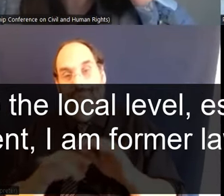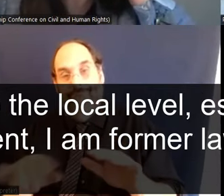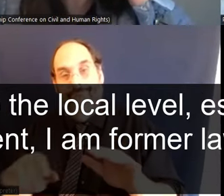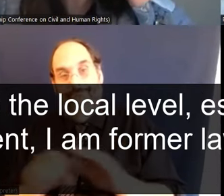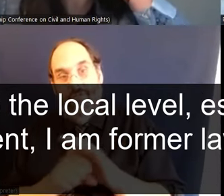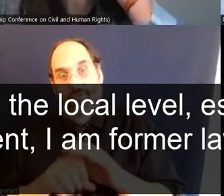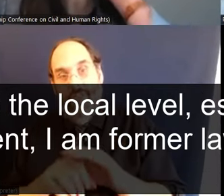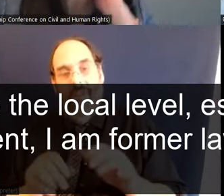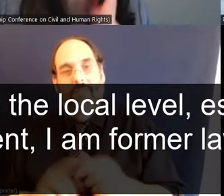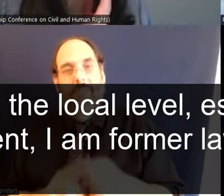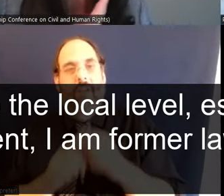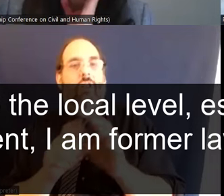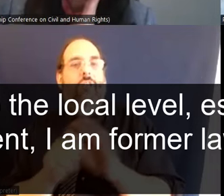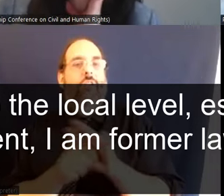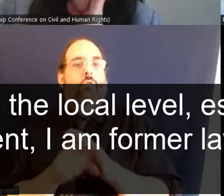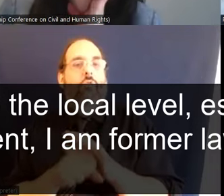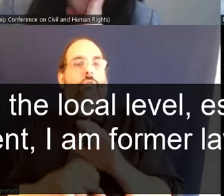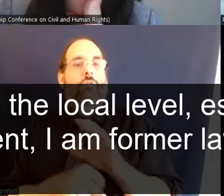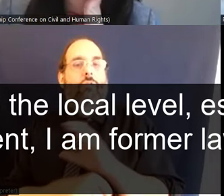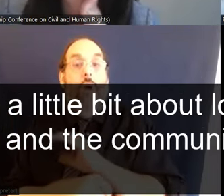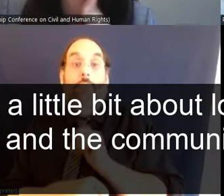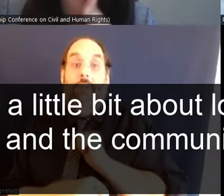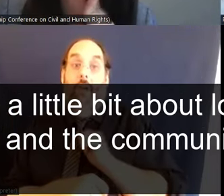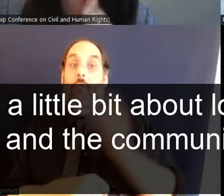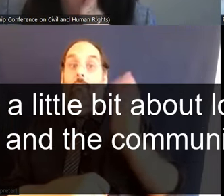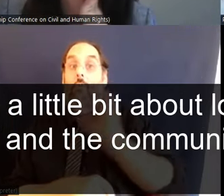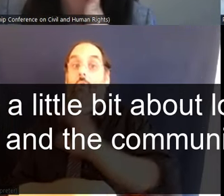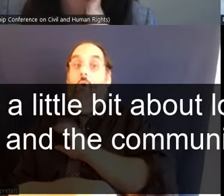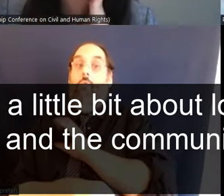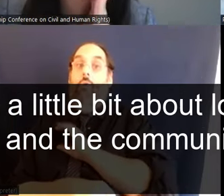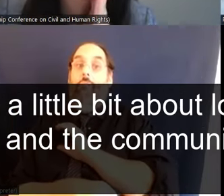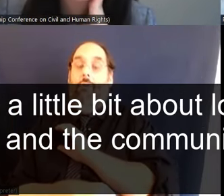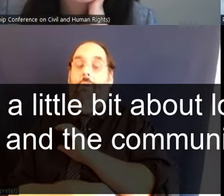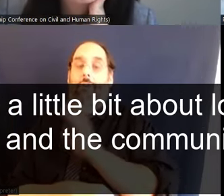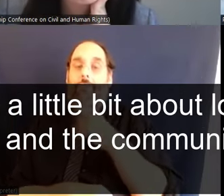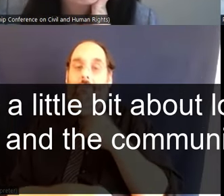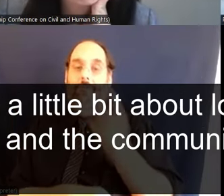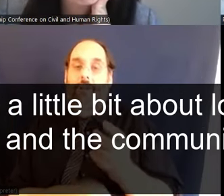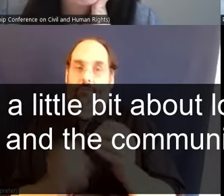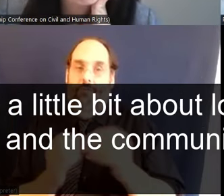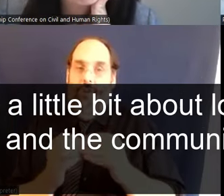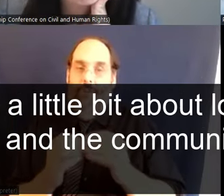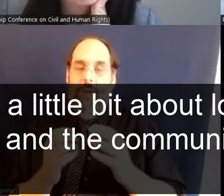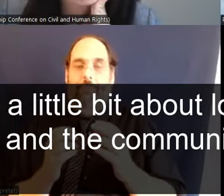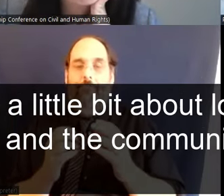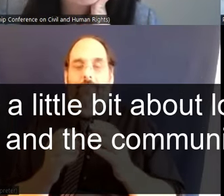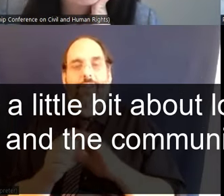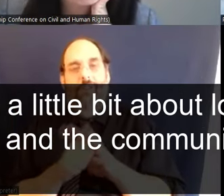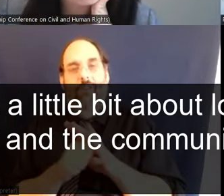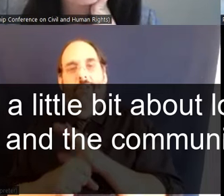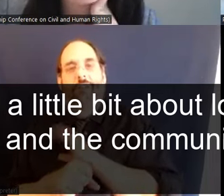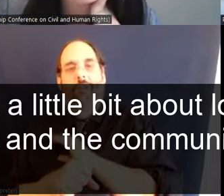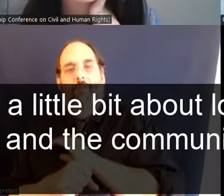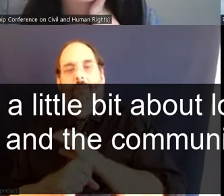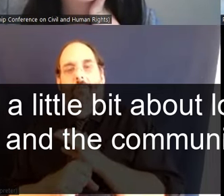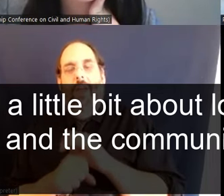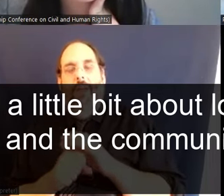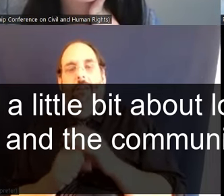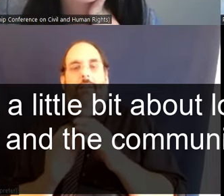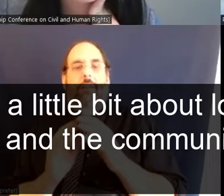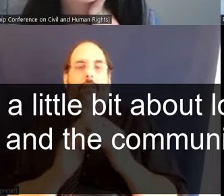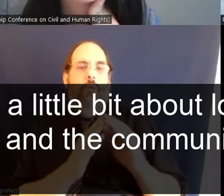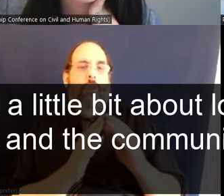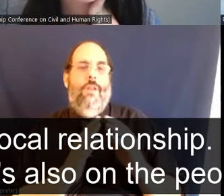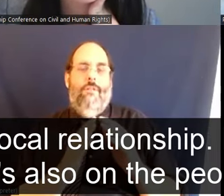local law enforcement, I'm former law enforcement, so I can tell you a little bit about local law enforcement and the communities